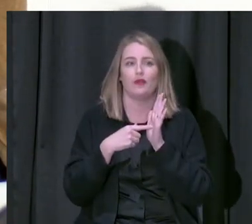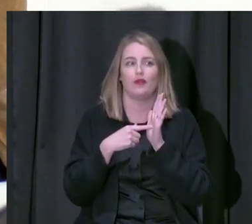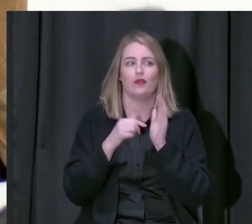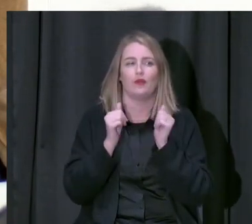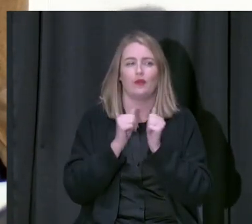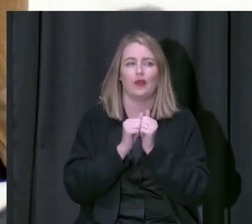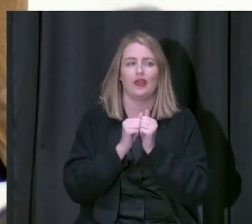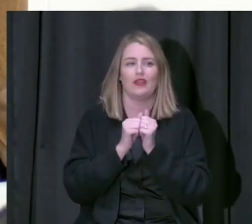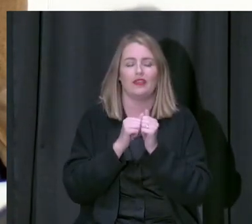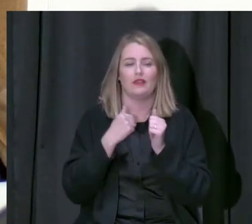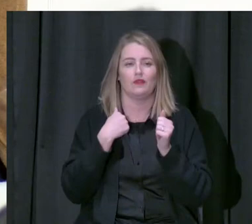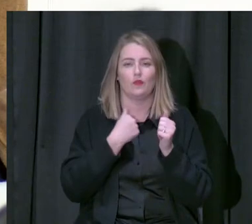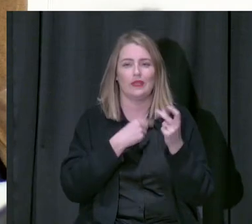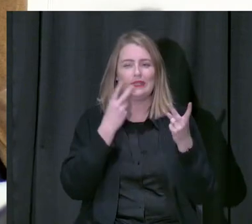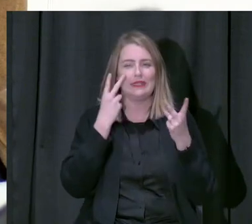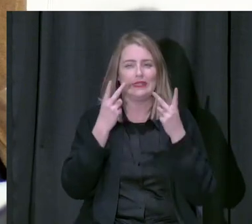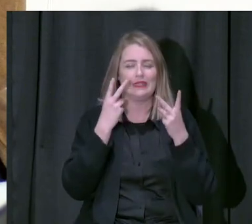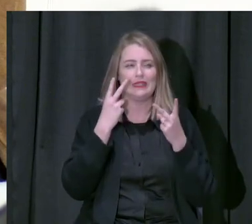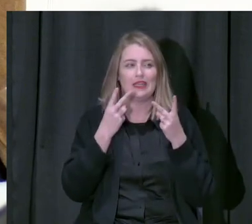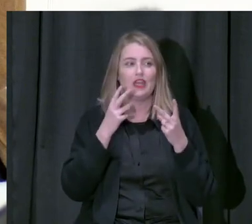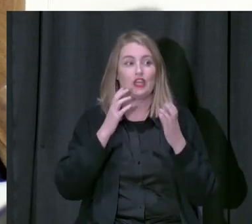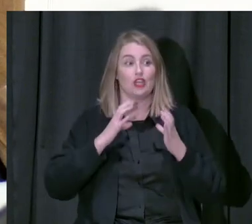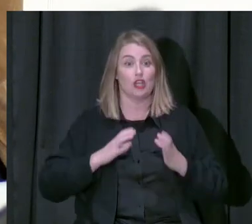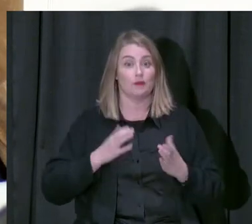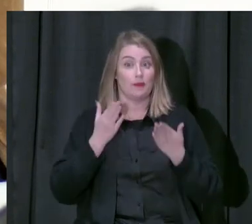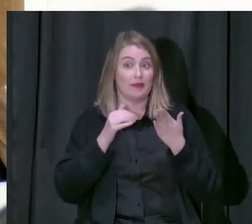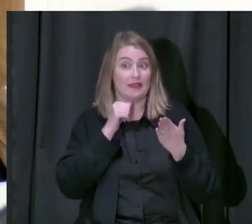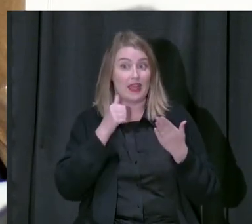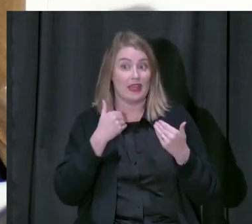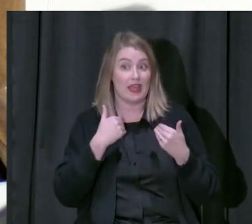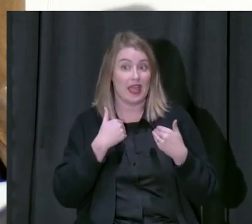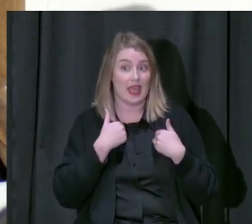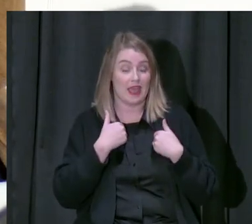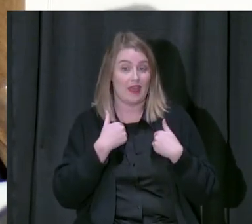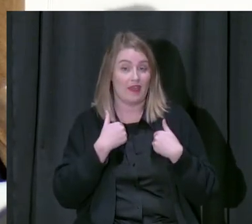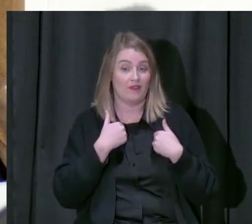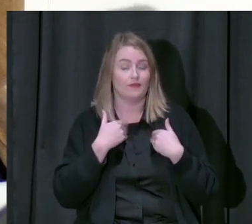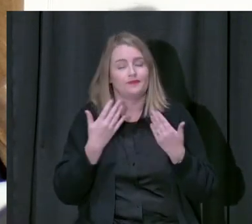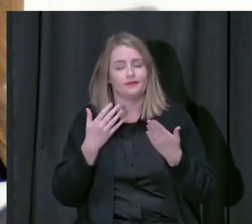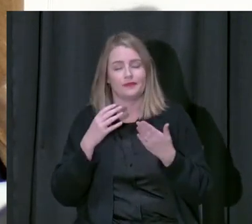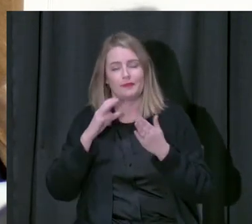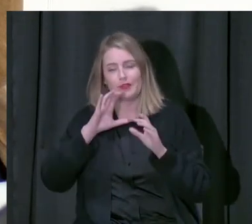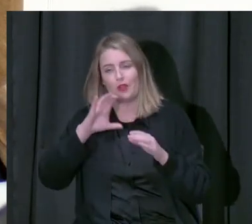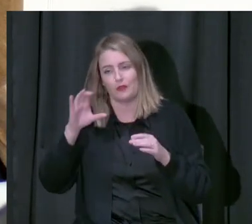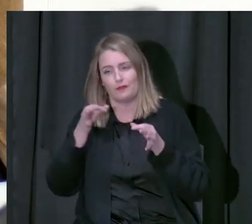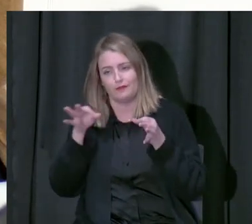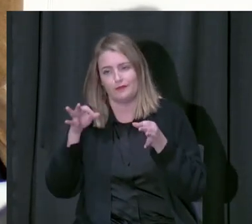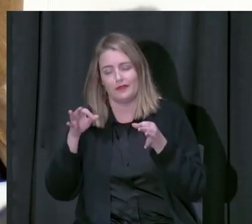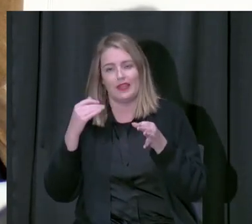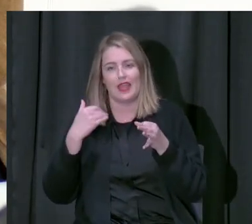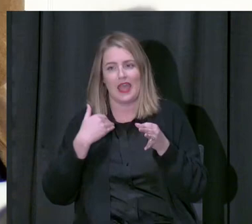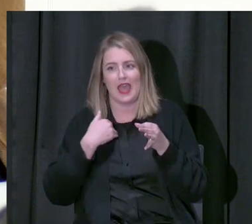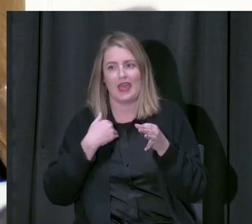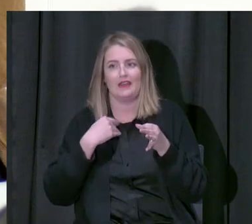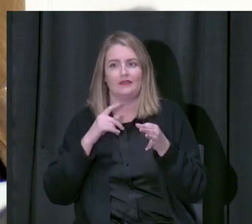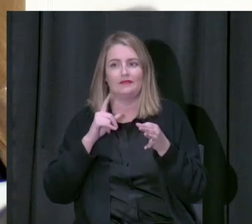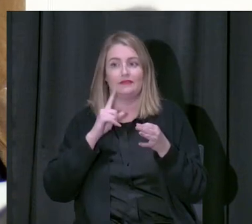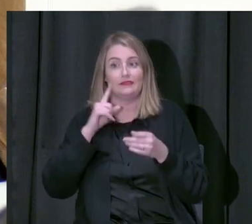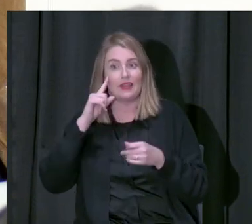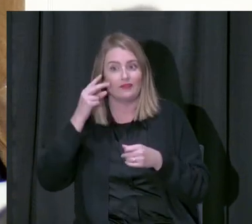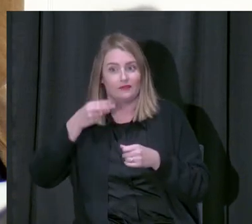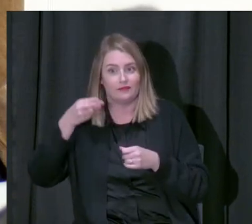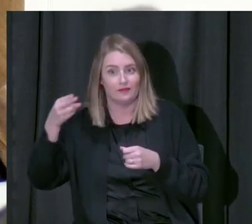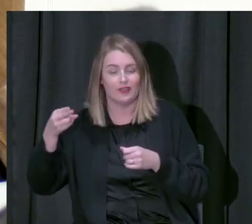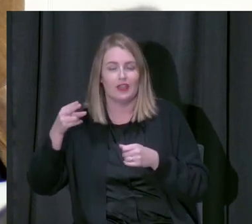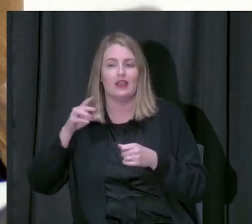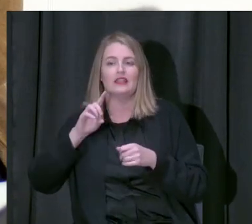we are seeing is customers who might not have, although it is built for customers that have hearing